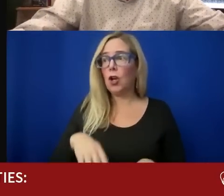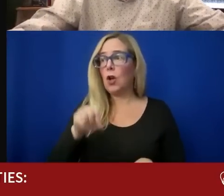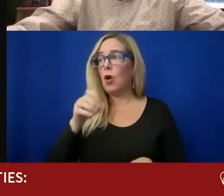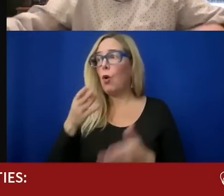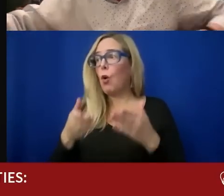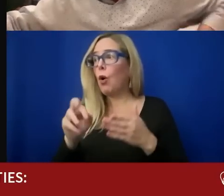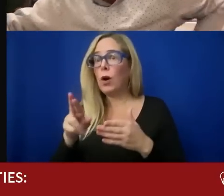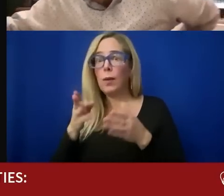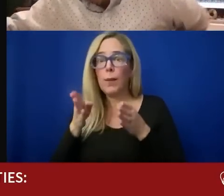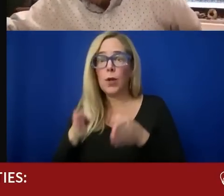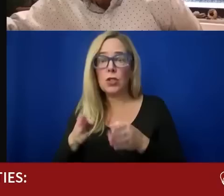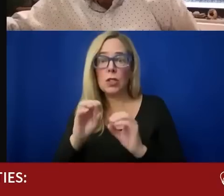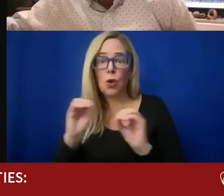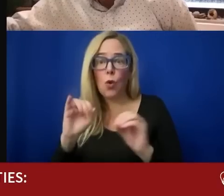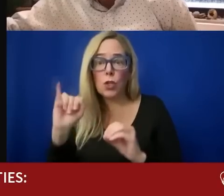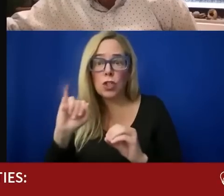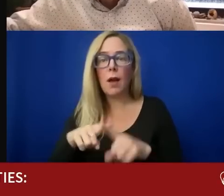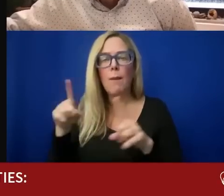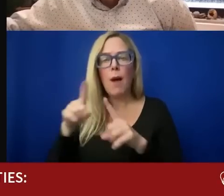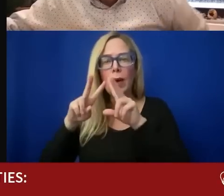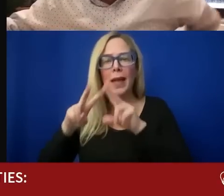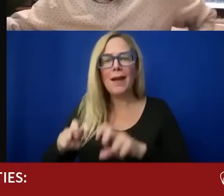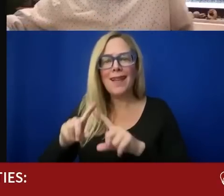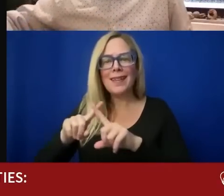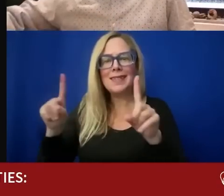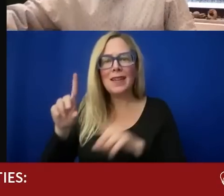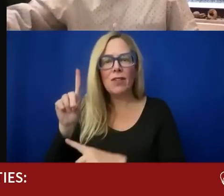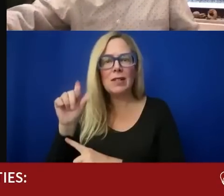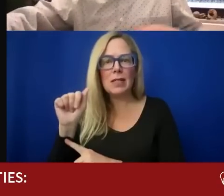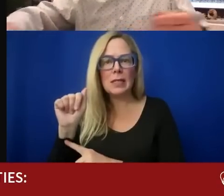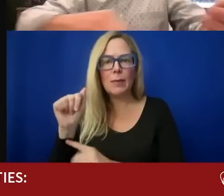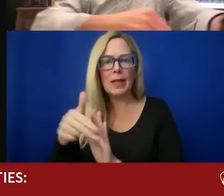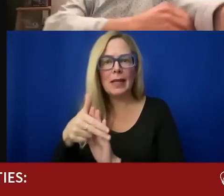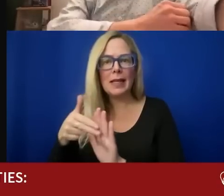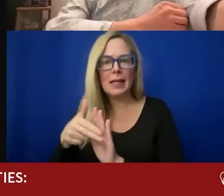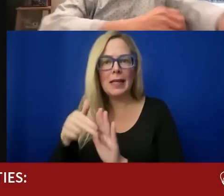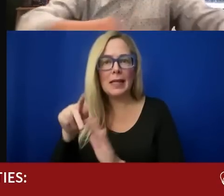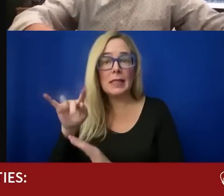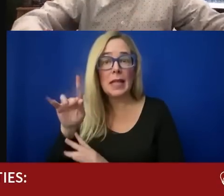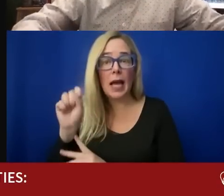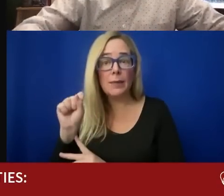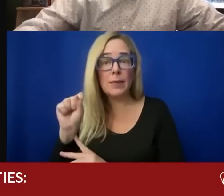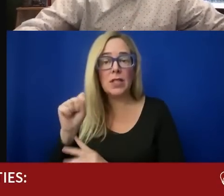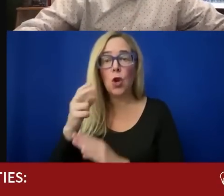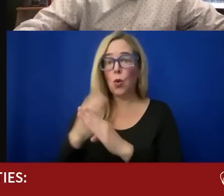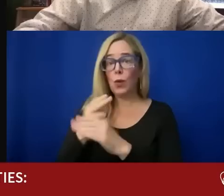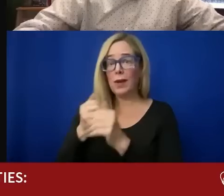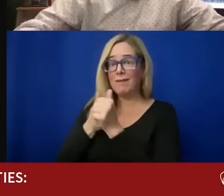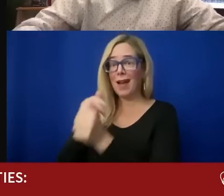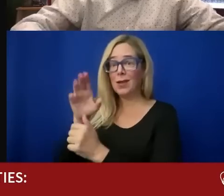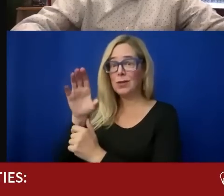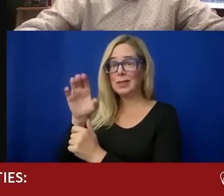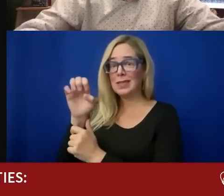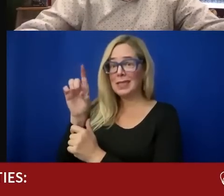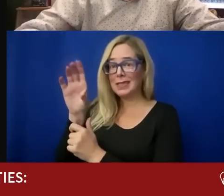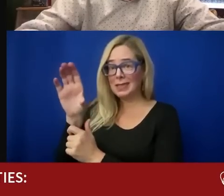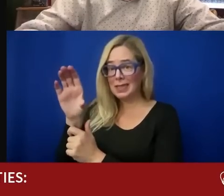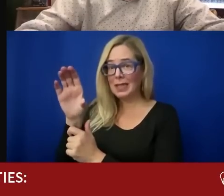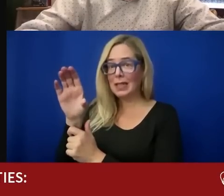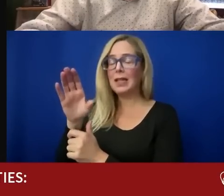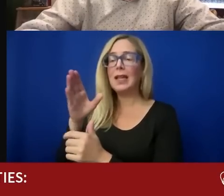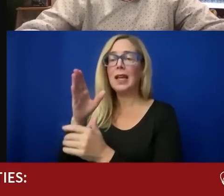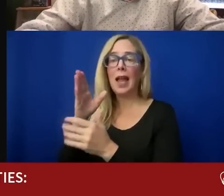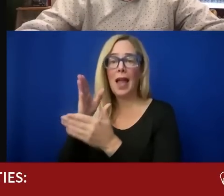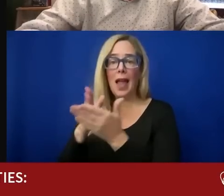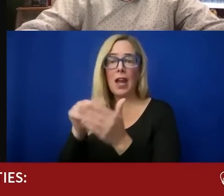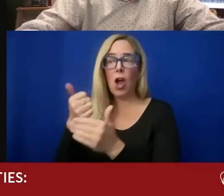looked at them by different disability types. And we used a categorization system by the CDC and also adapted it from some literature and